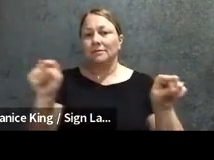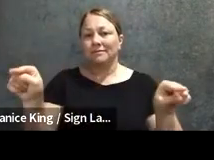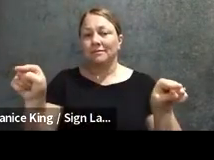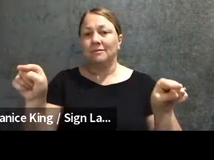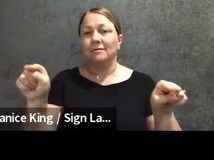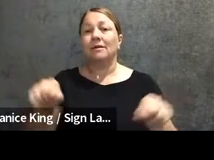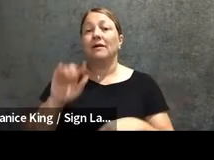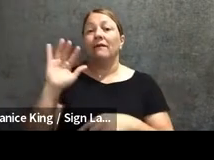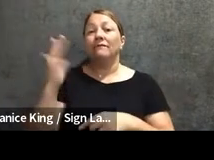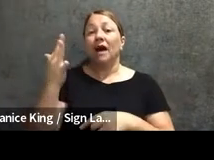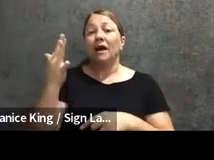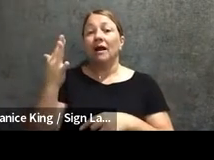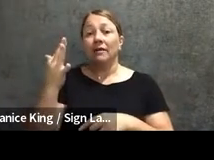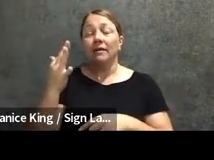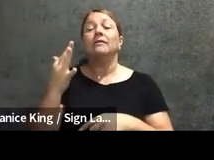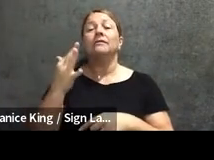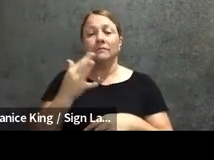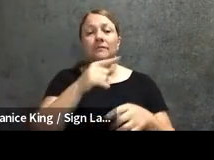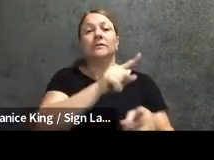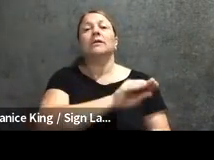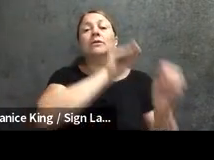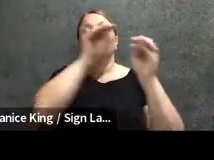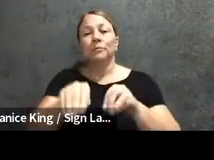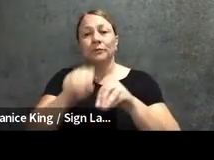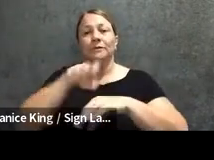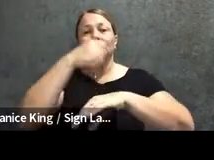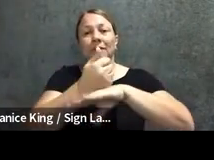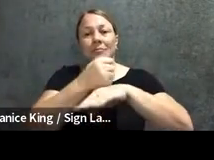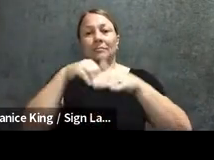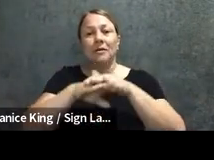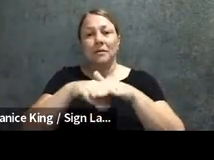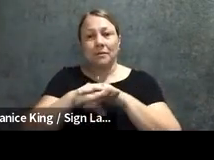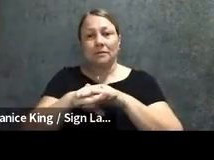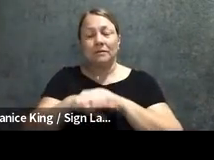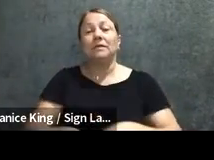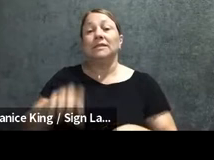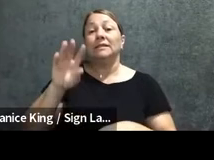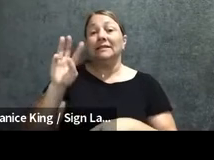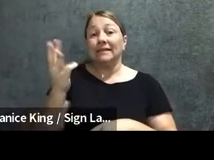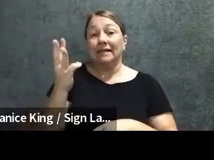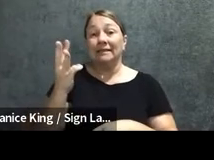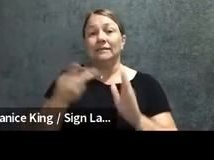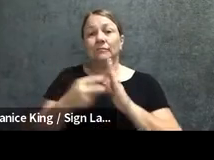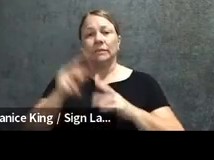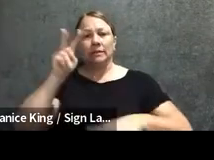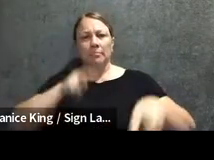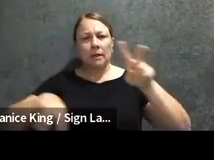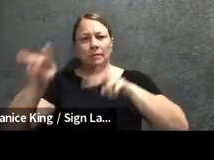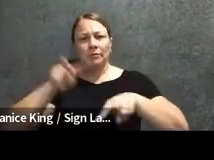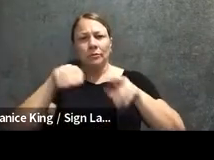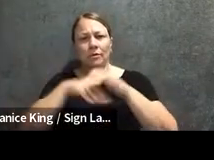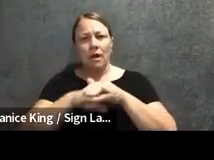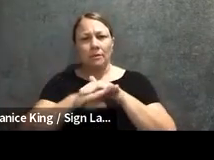So it is definitely a process, and it's not a one-step process. It's not even a one-time process. And once an accommodation